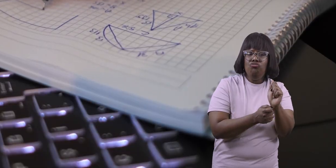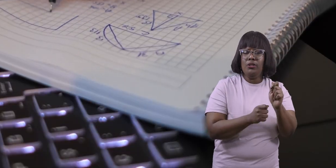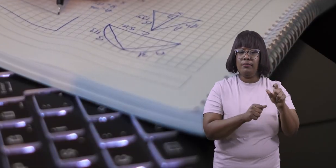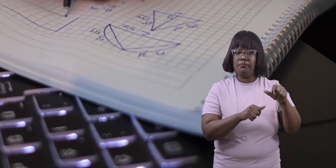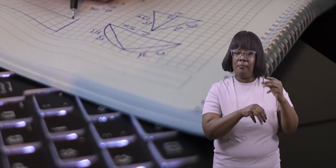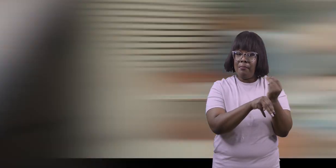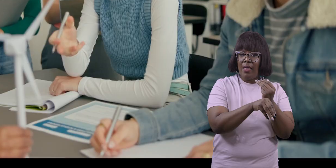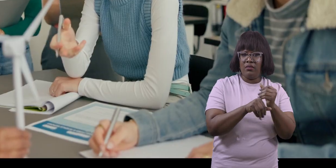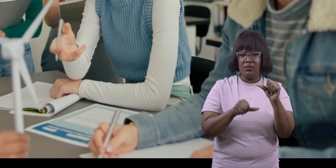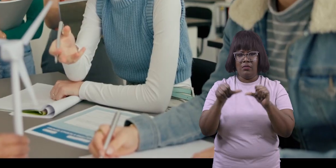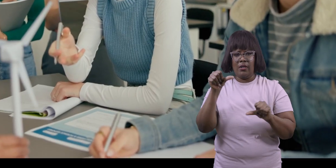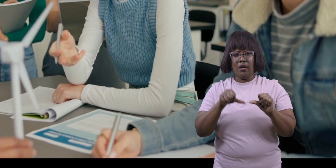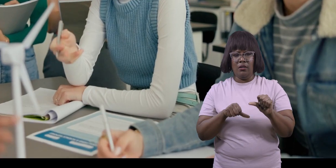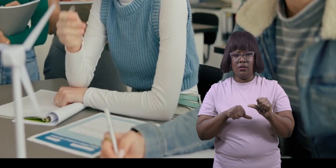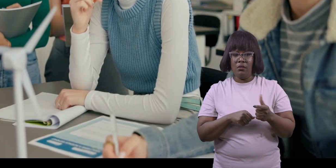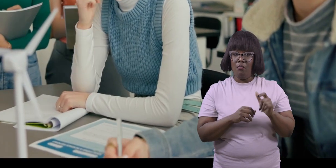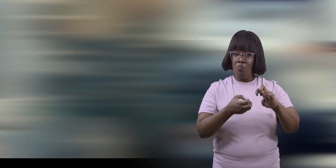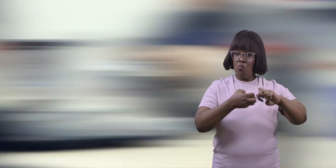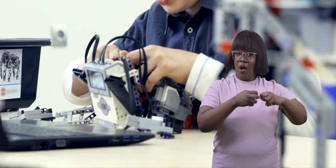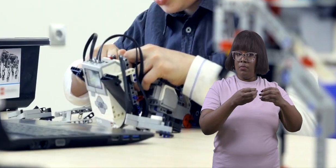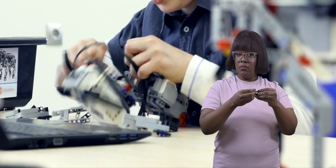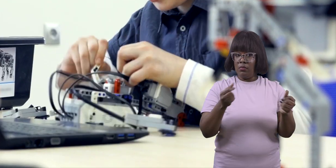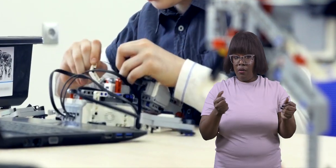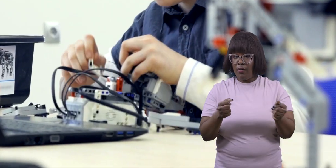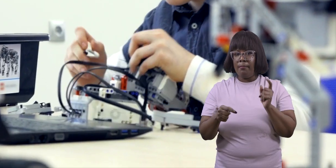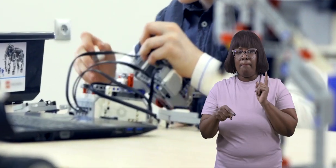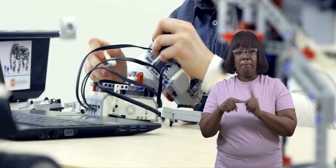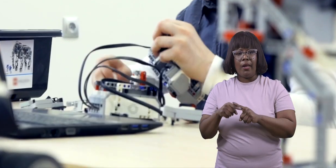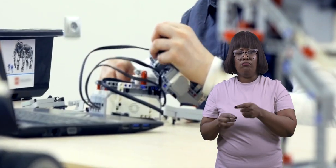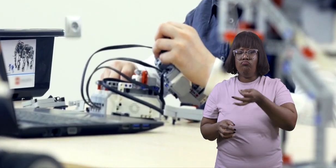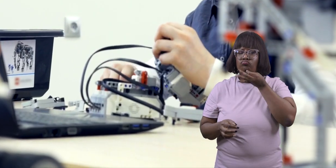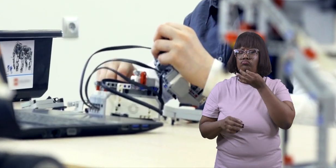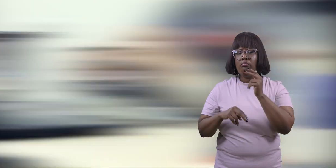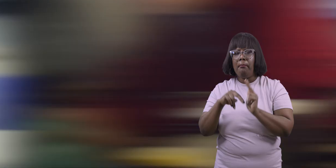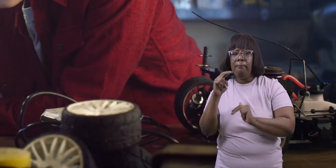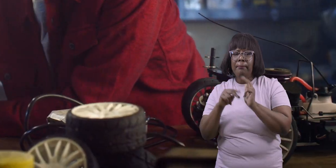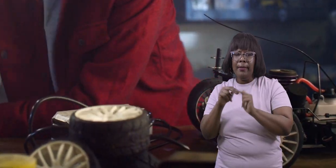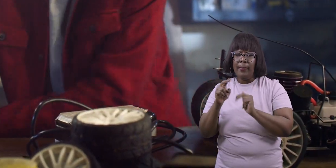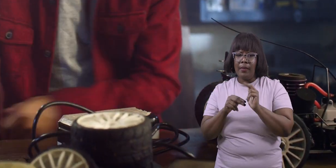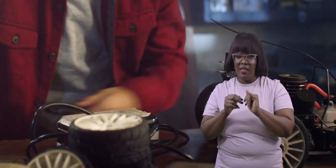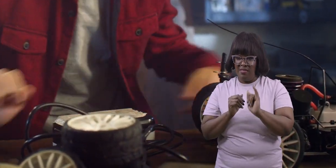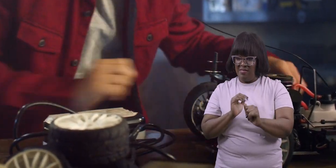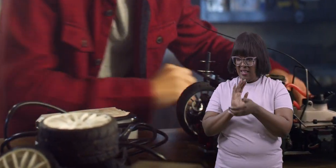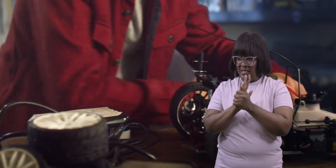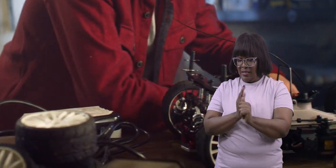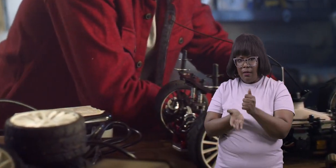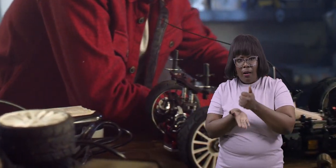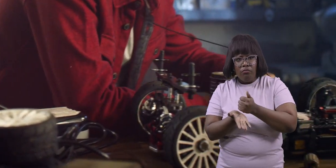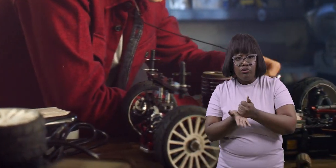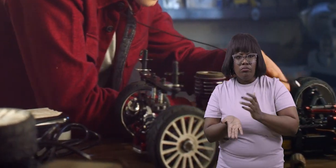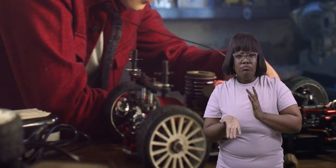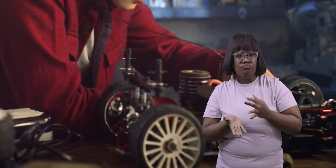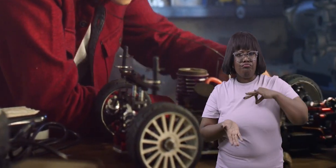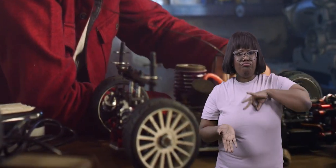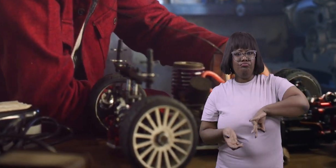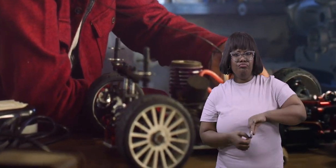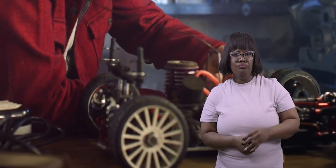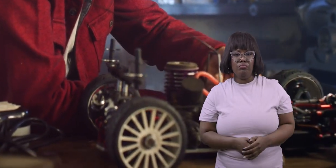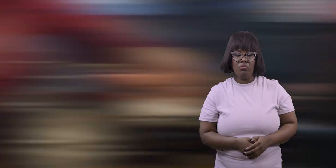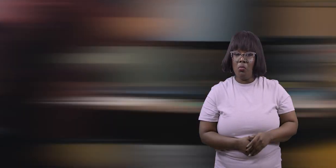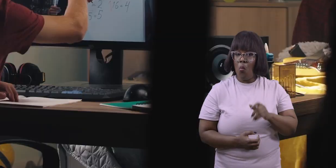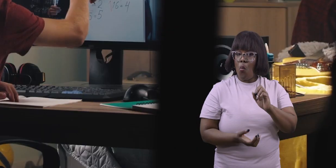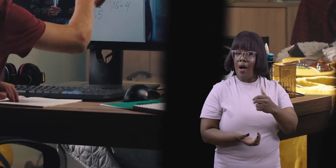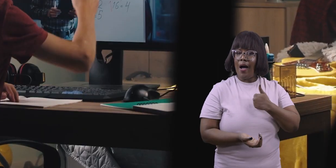interested in math and science. Problem solving and being good at building things are also helpful skills to have.